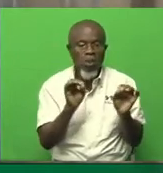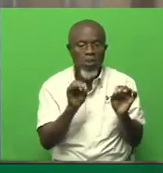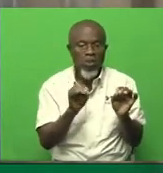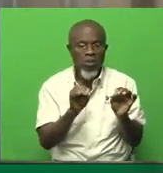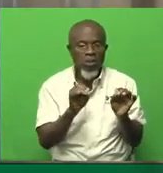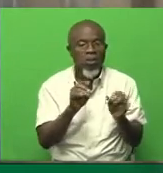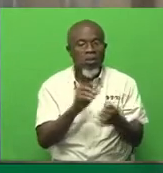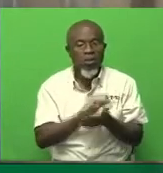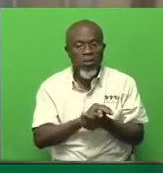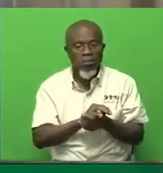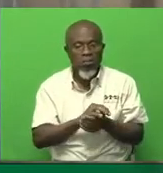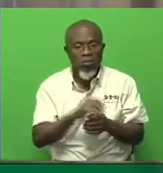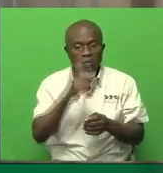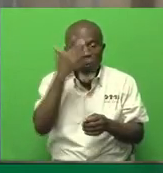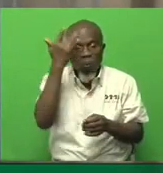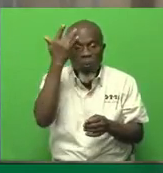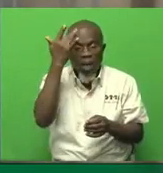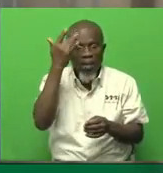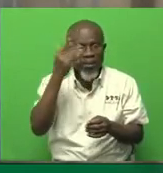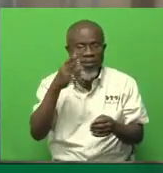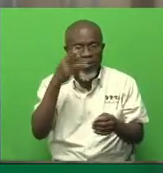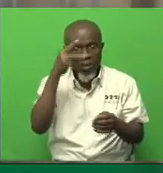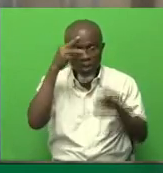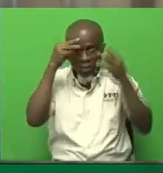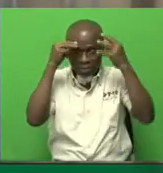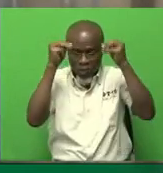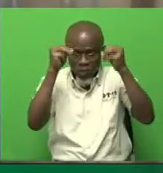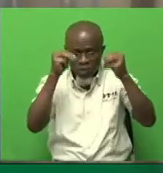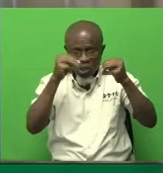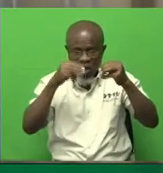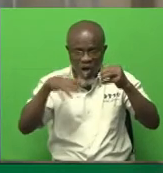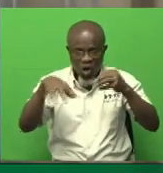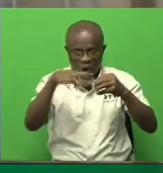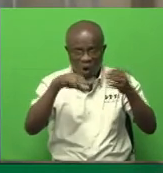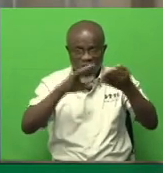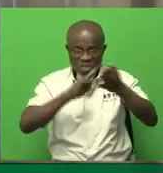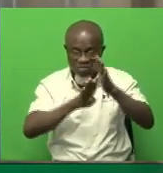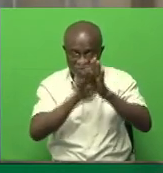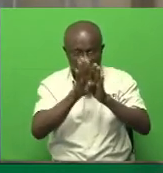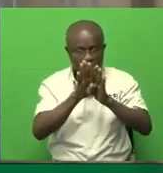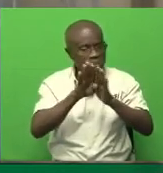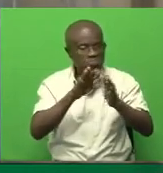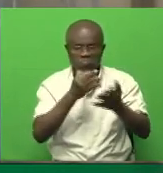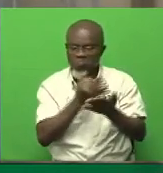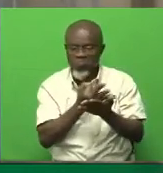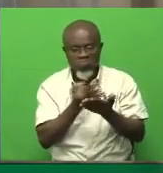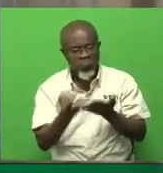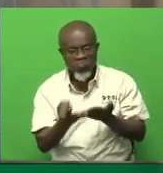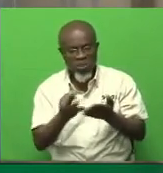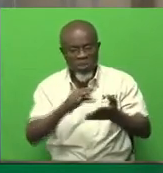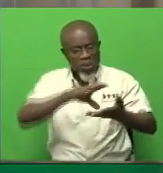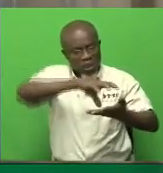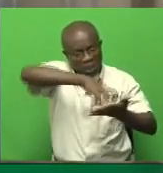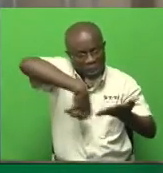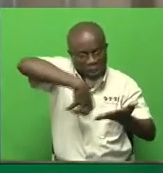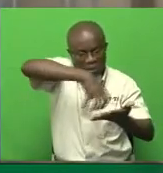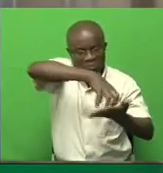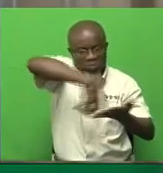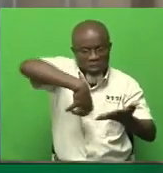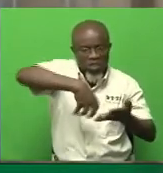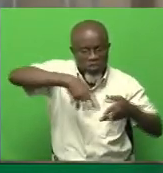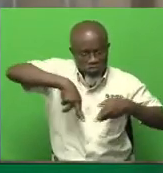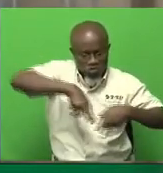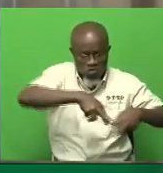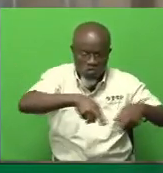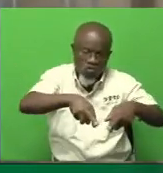and clearly and clearly river banks build higher river banks and make sure that all is done as required